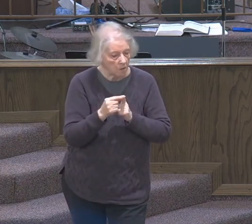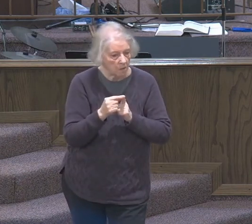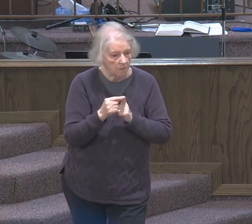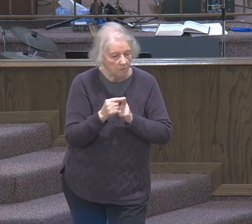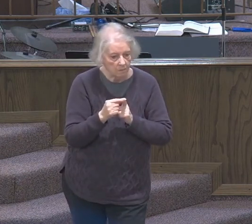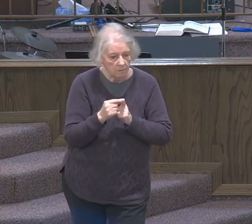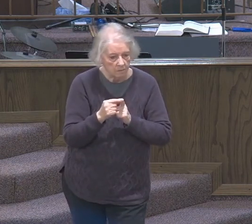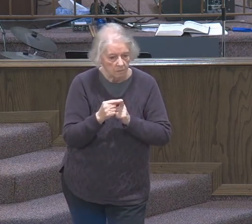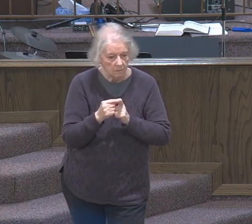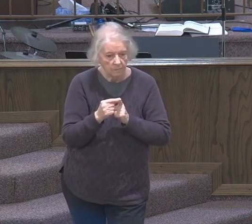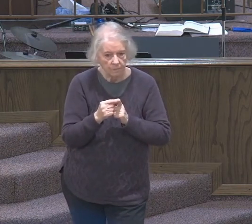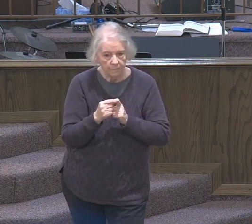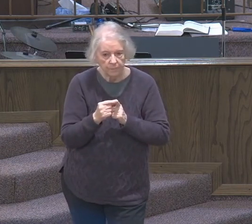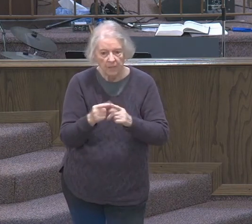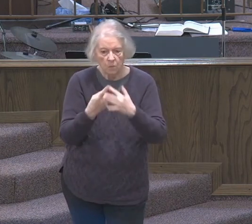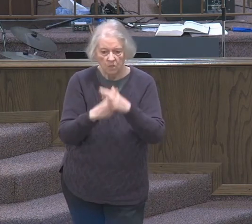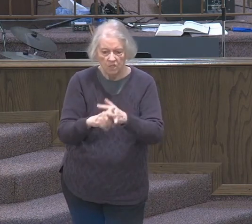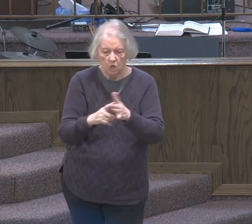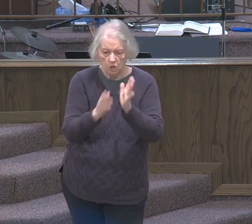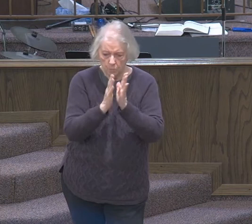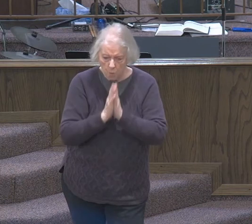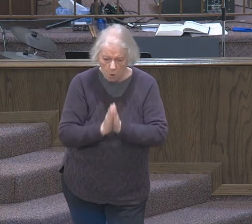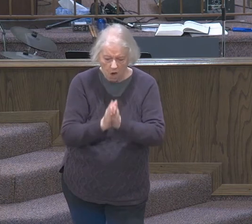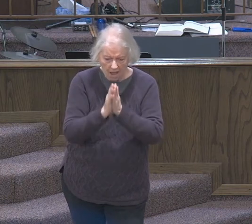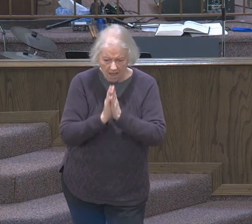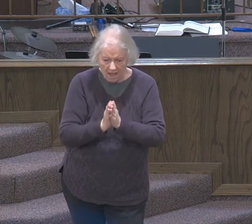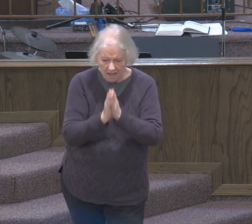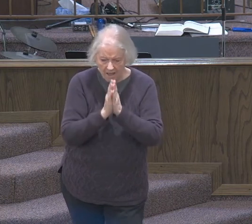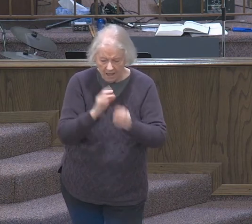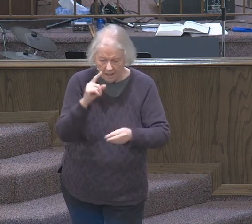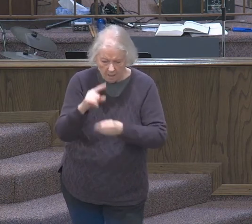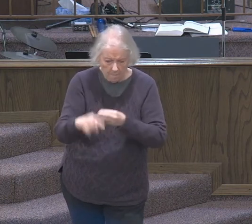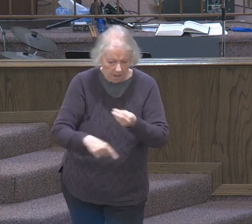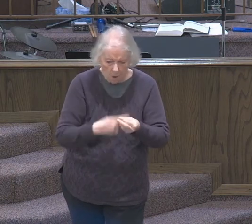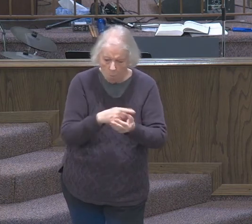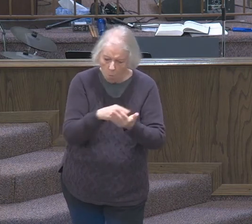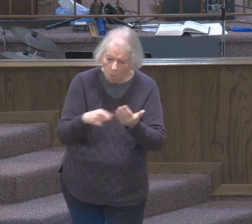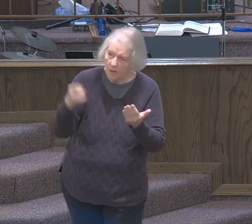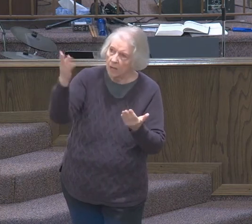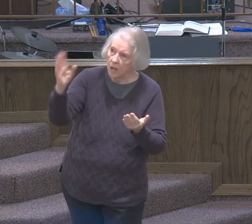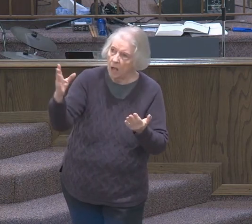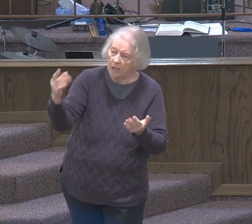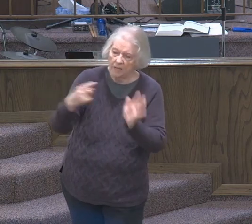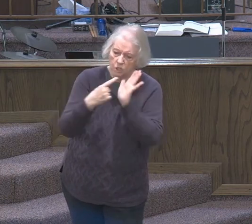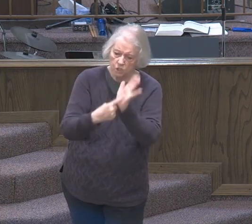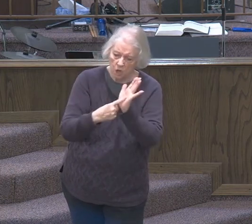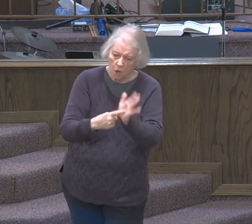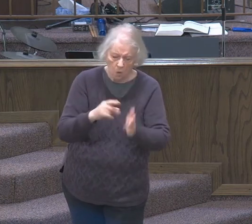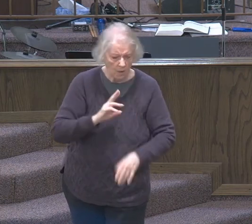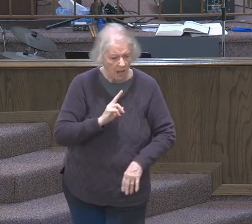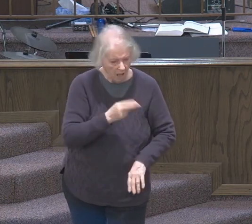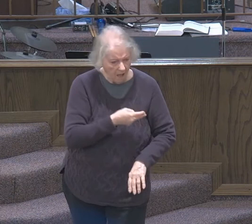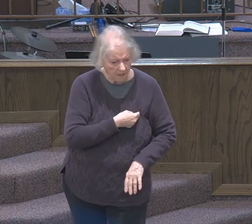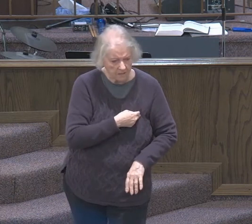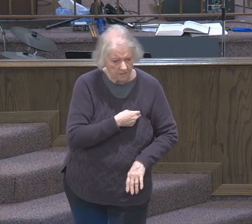or in that time, then we begin to pray about that thing that God is revealing to us in Scripture. And what we find is that we're